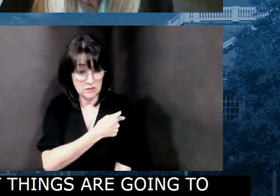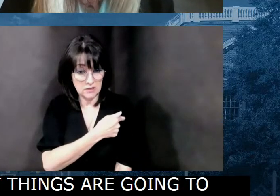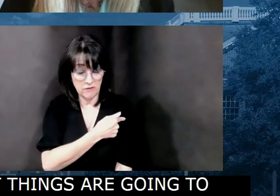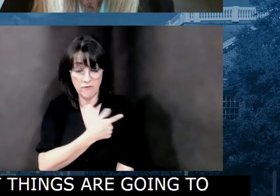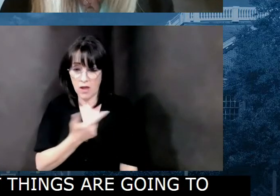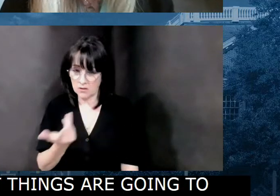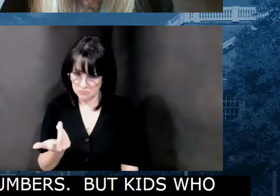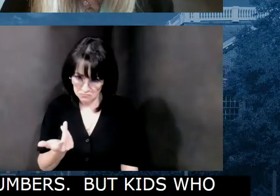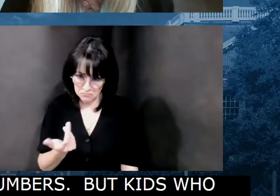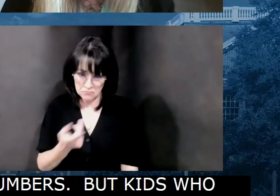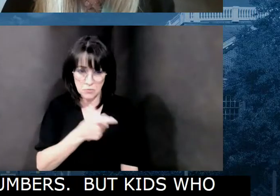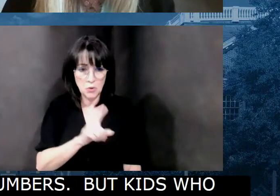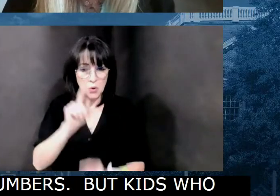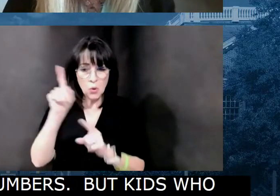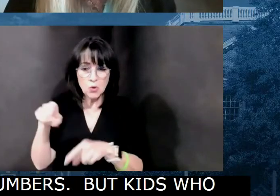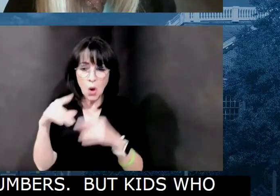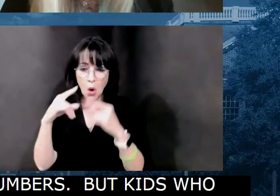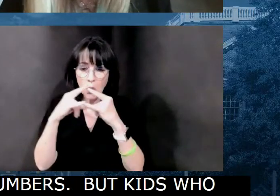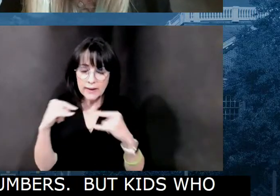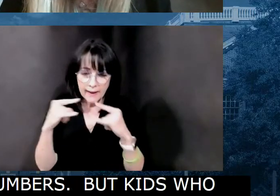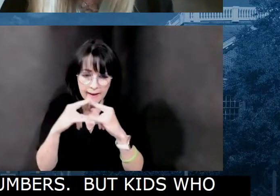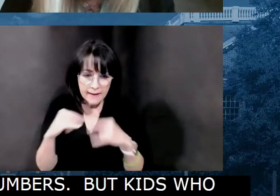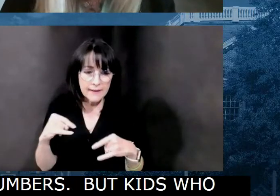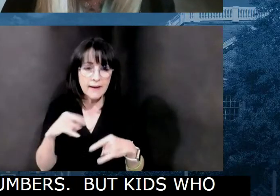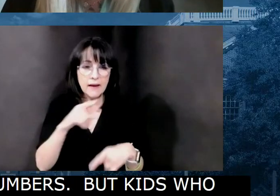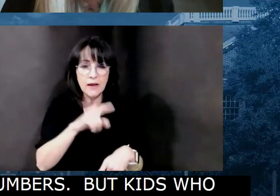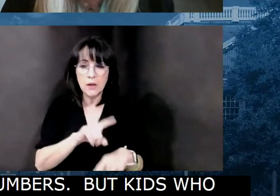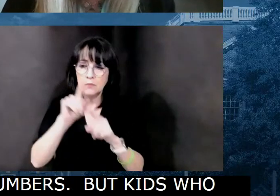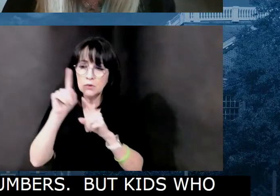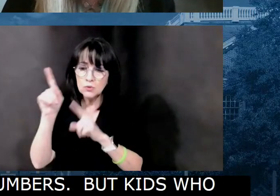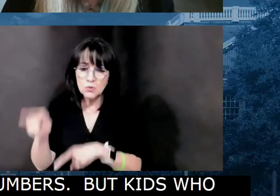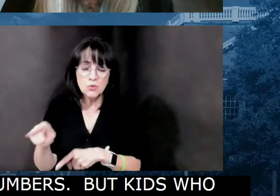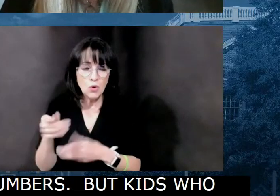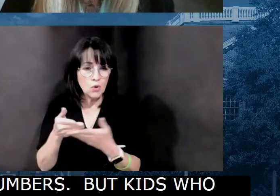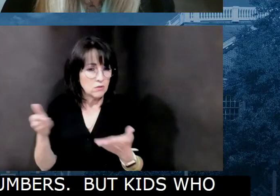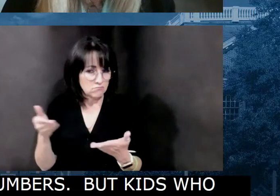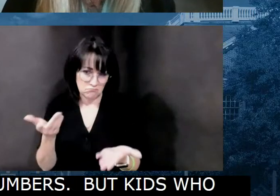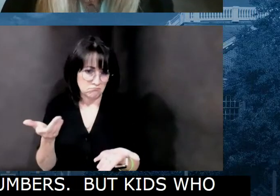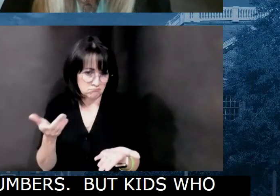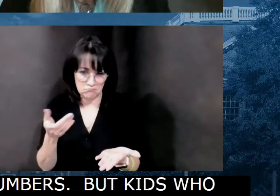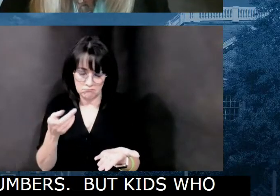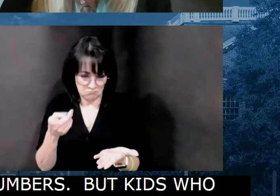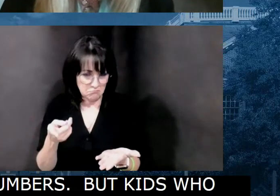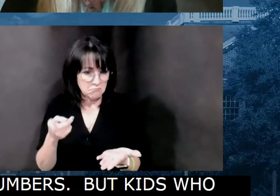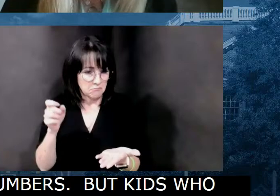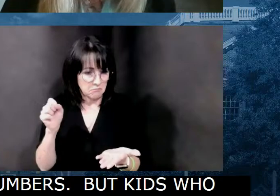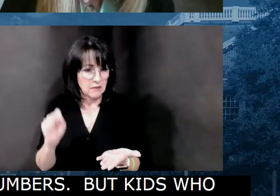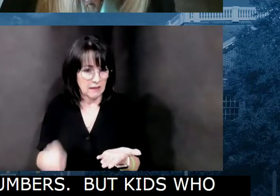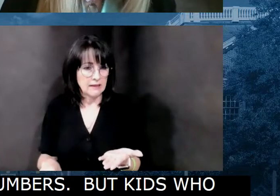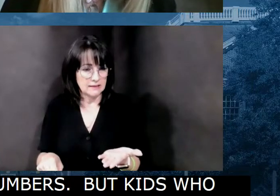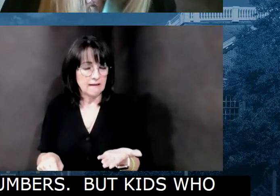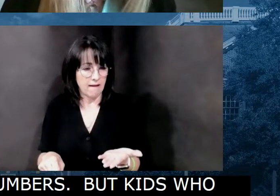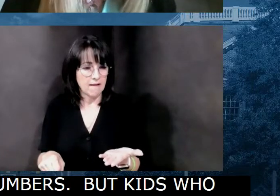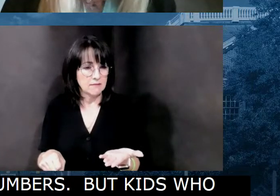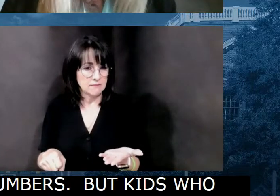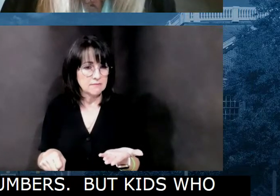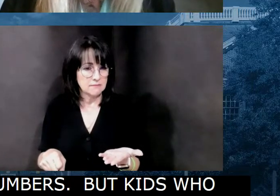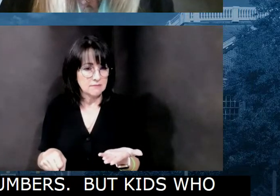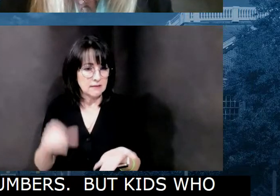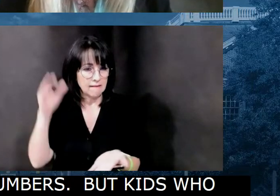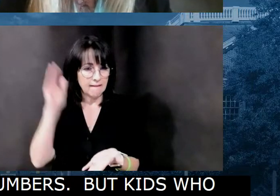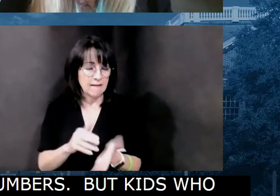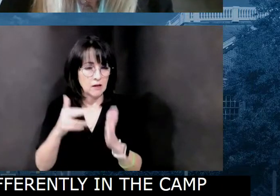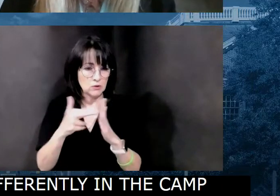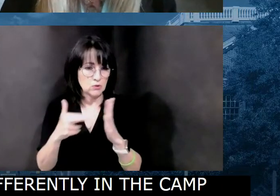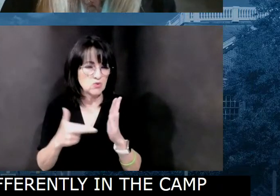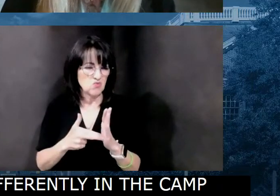setting in comparison to those who are not able to be vaccinated and who are under 12. So, more to come. I